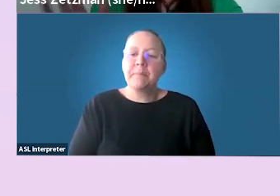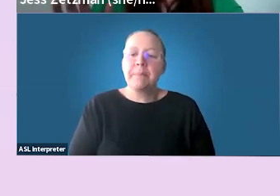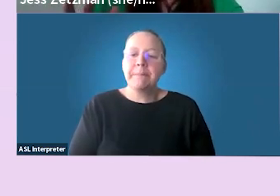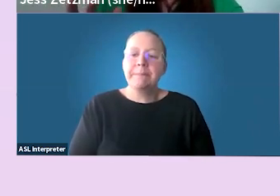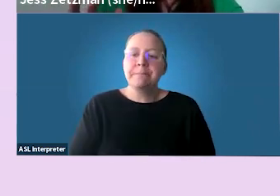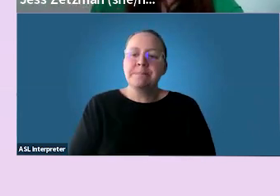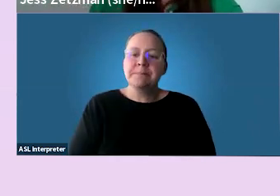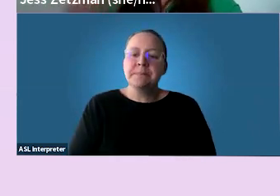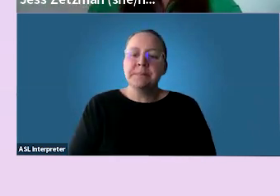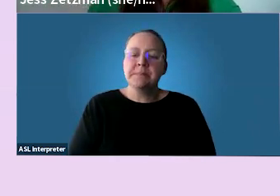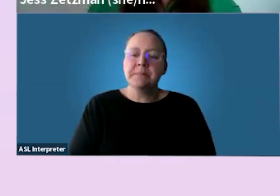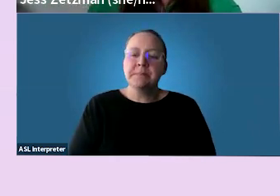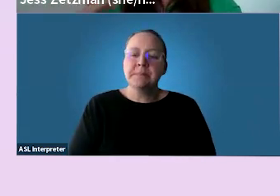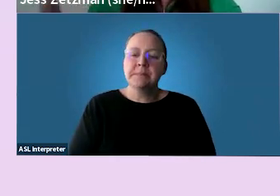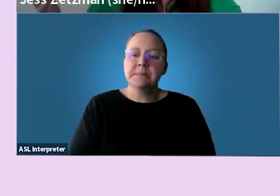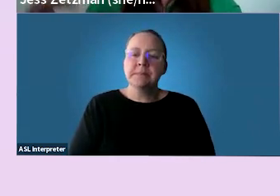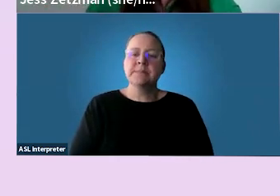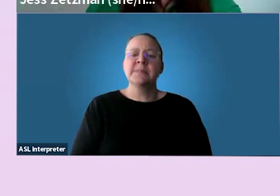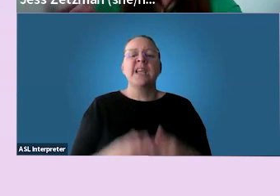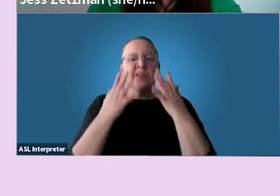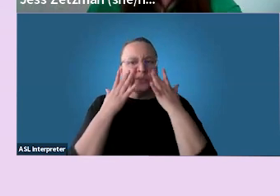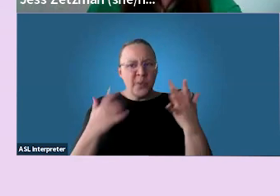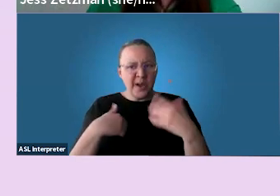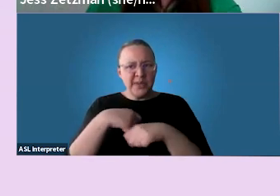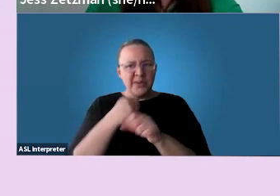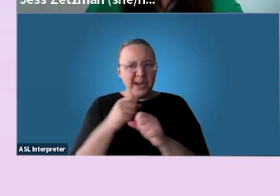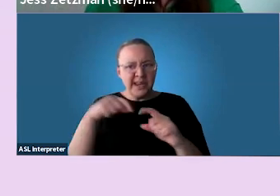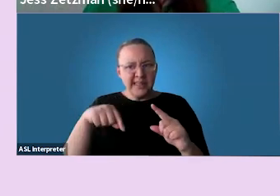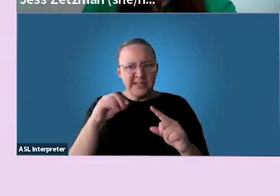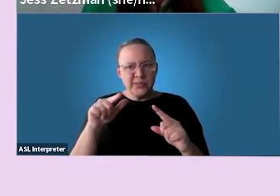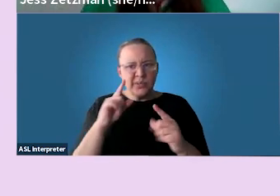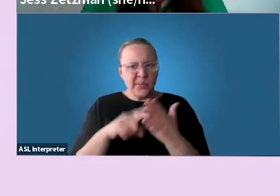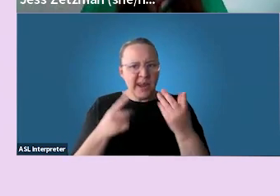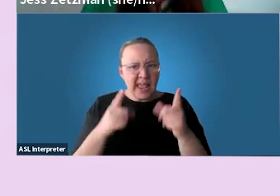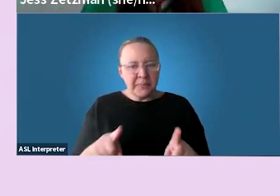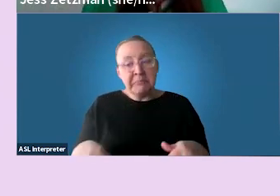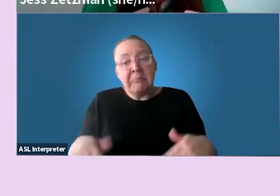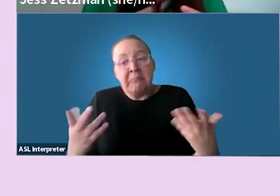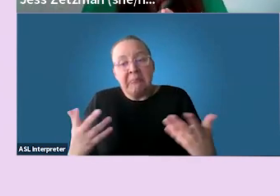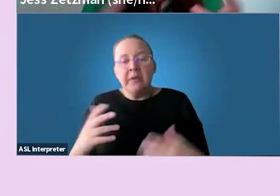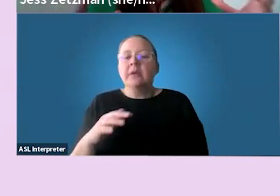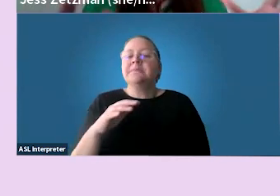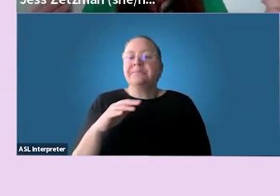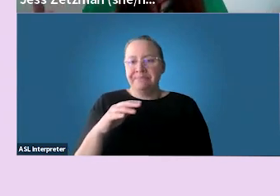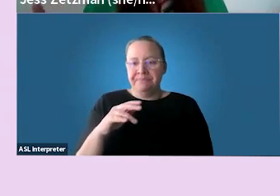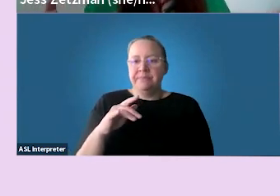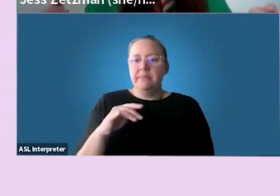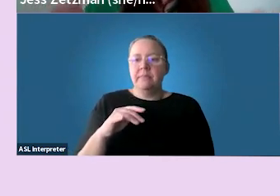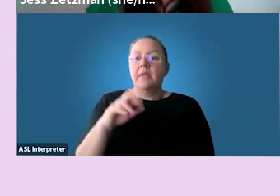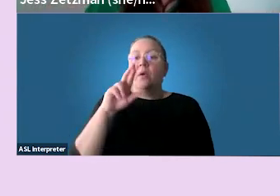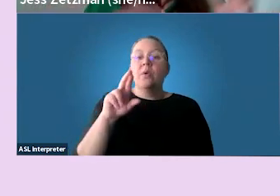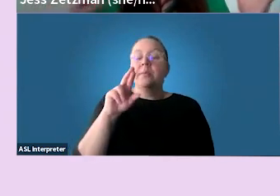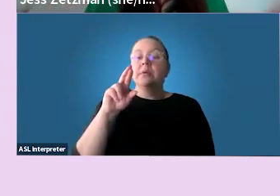I'll talk a bit about why we even created this tool and what happened. Um, when at the Robert Wood